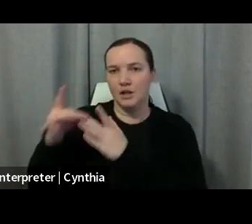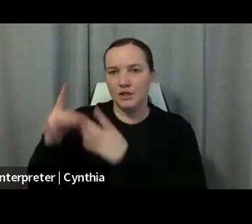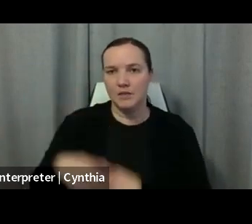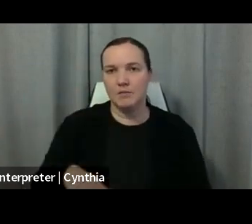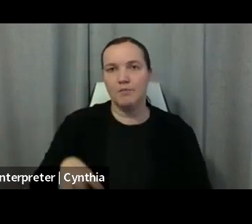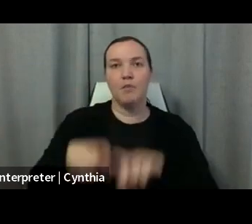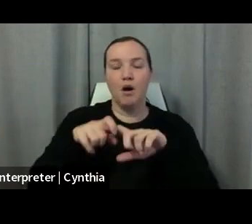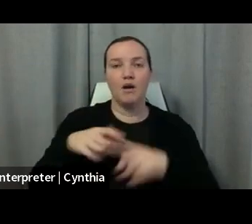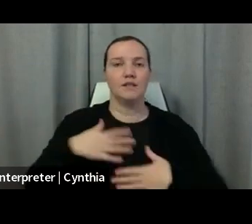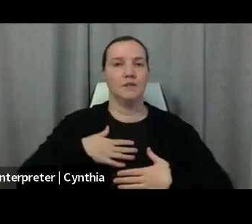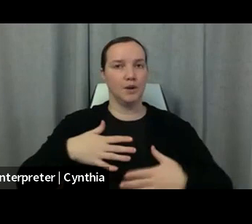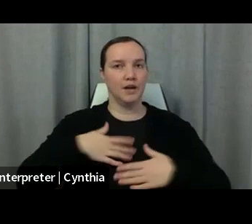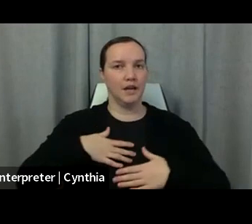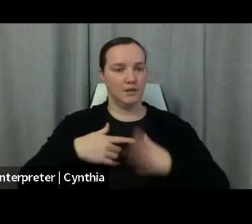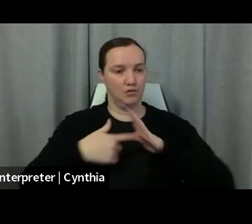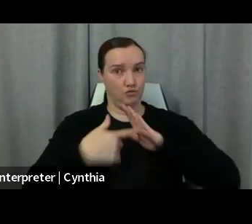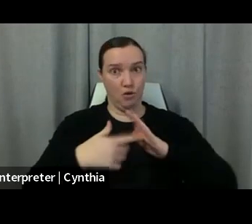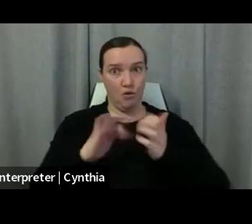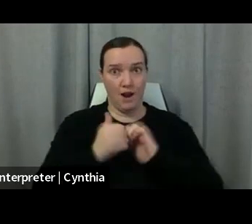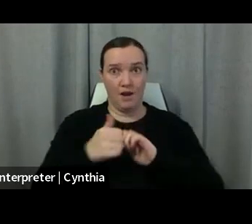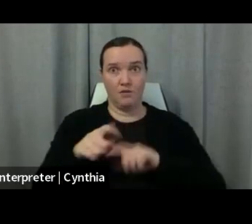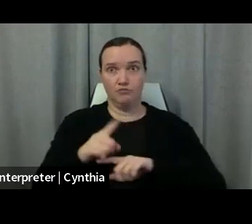that practice.